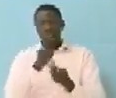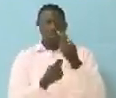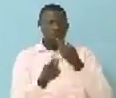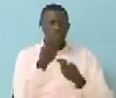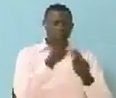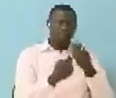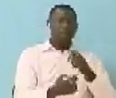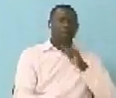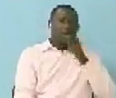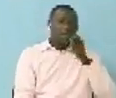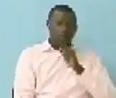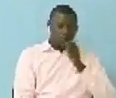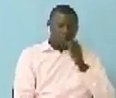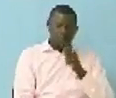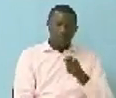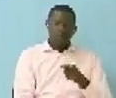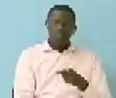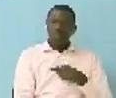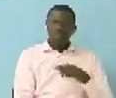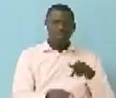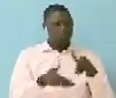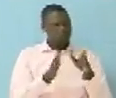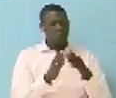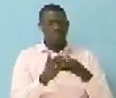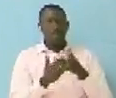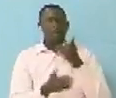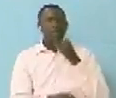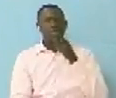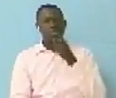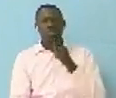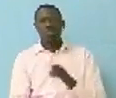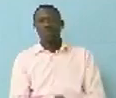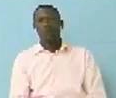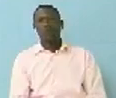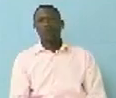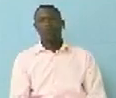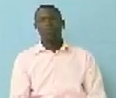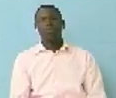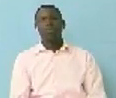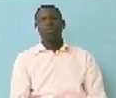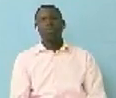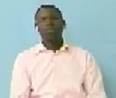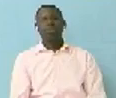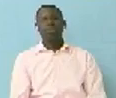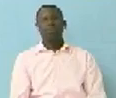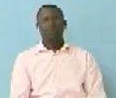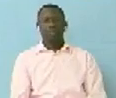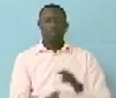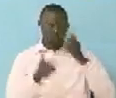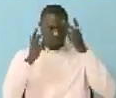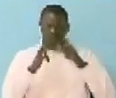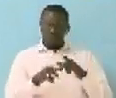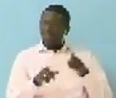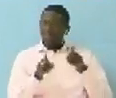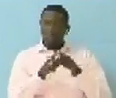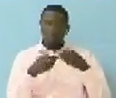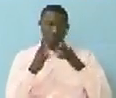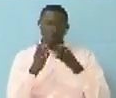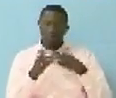That is the kind of thing I'm looking for. Council, in fact, that was where I was headed to.